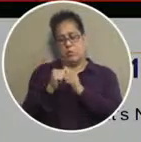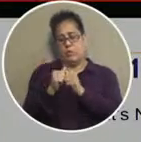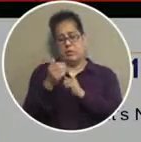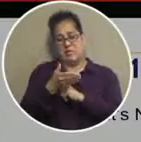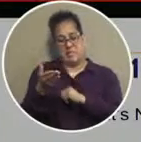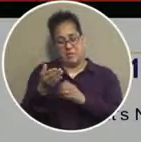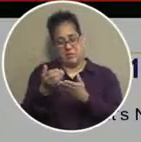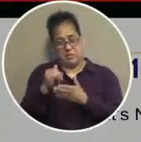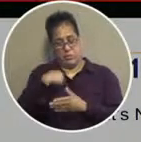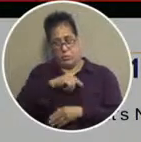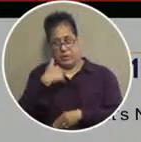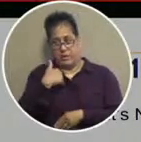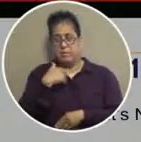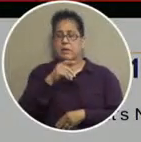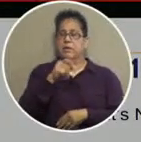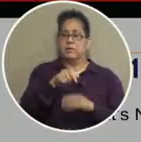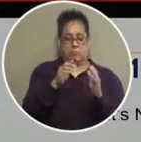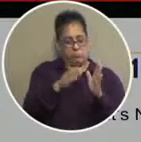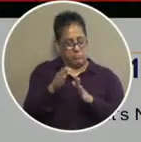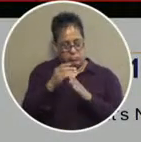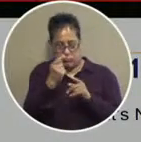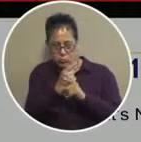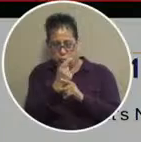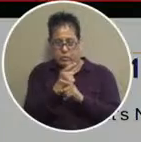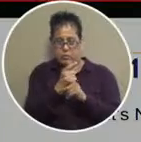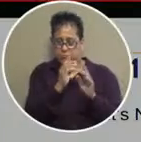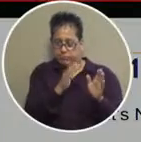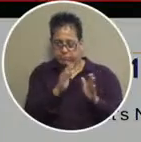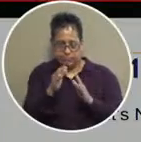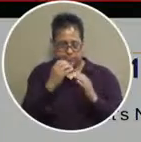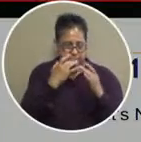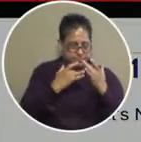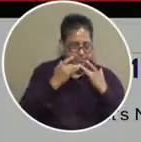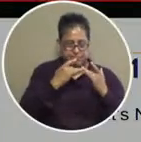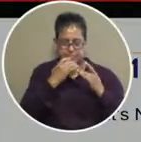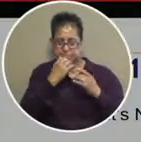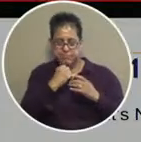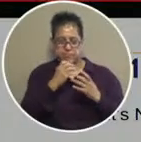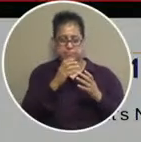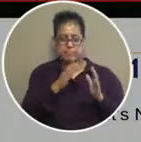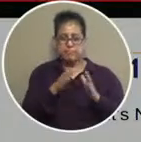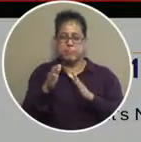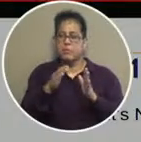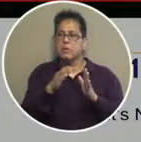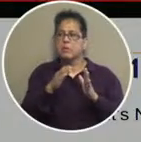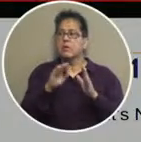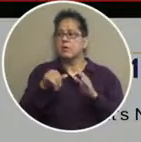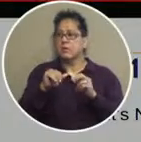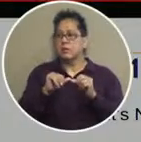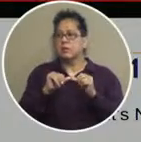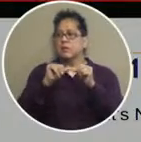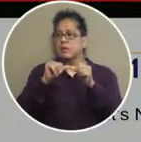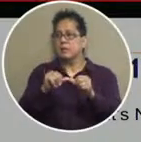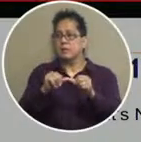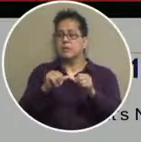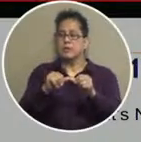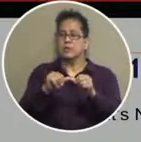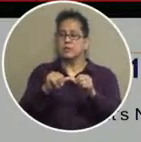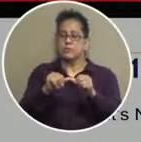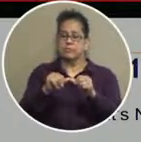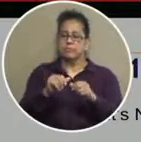We need to apply them in the correct way, and we need to put them to work so we can continue